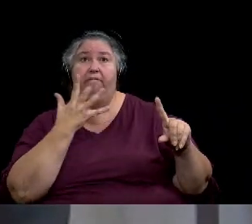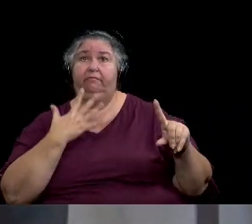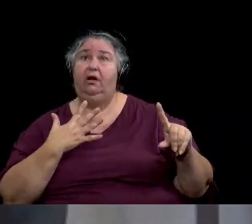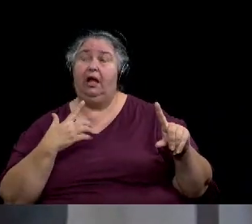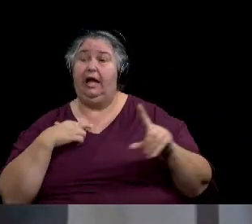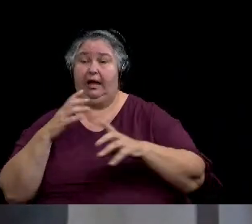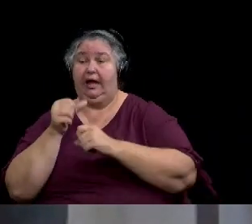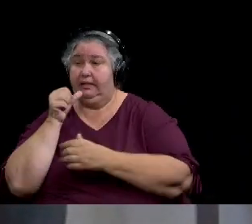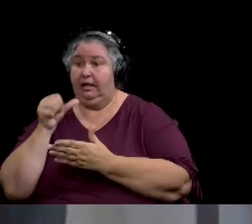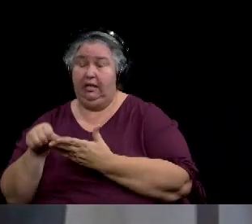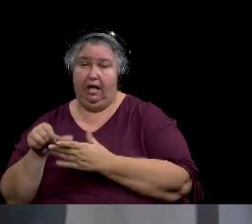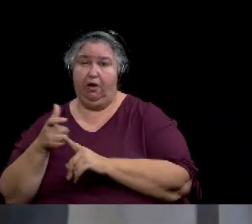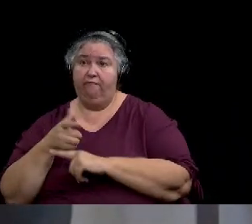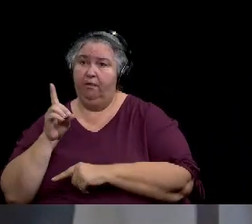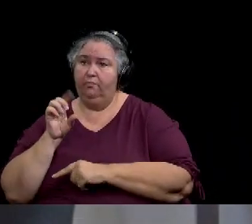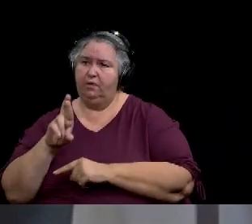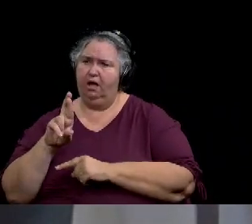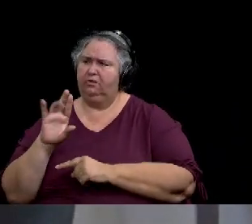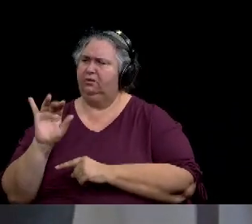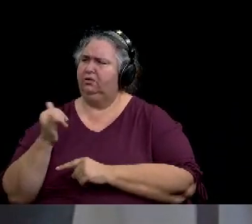from Dr. John